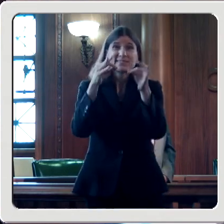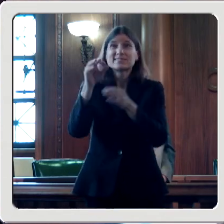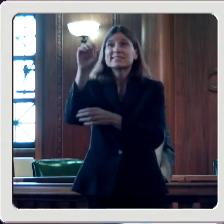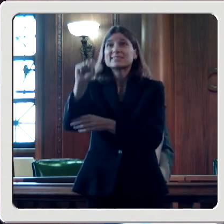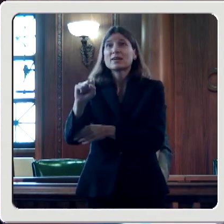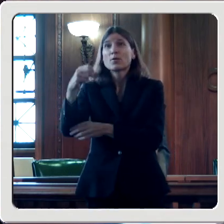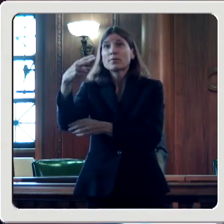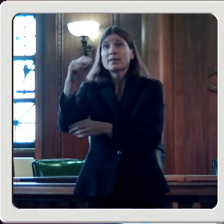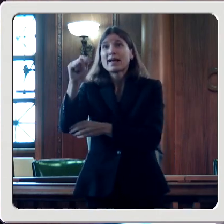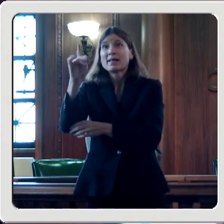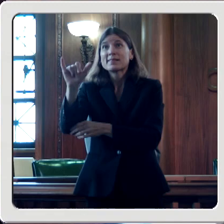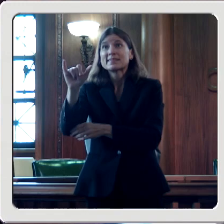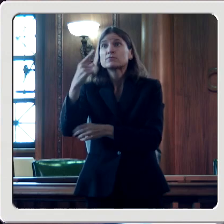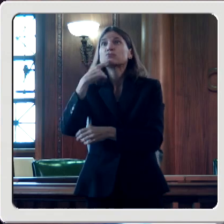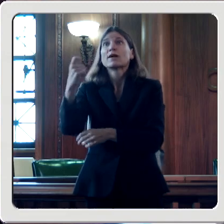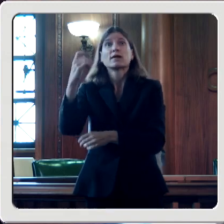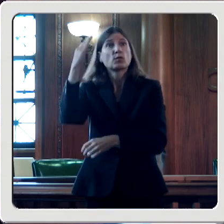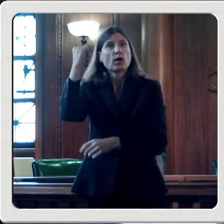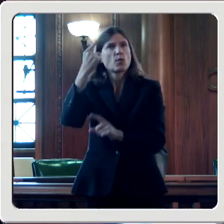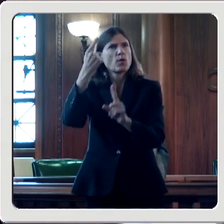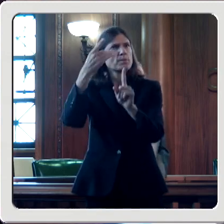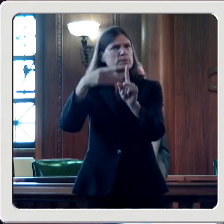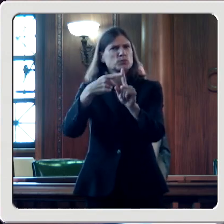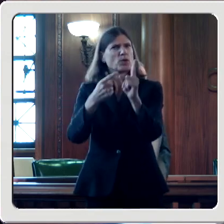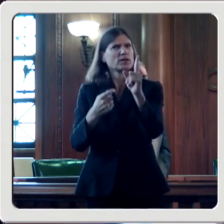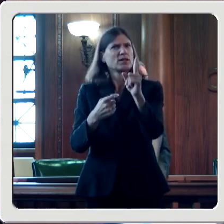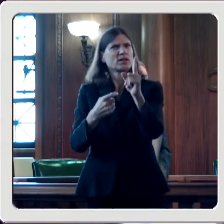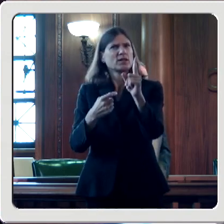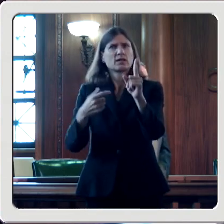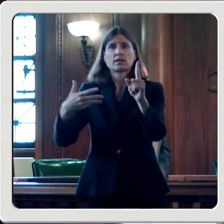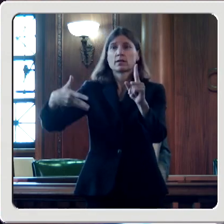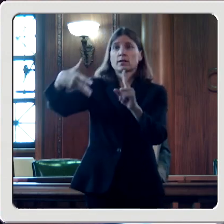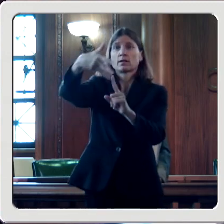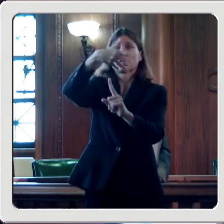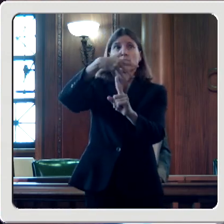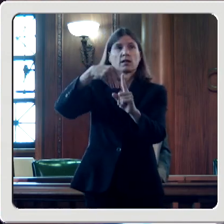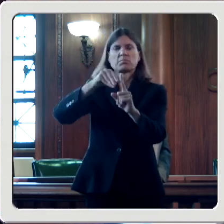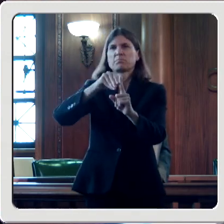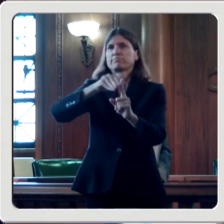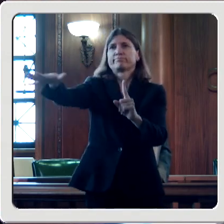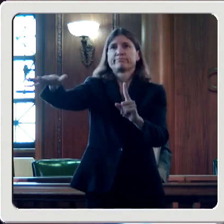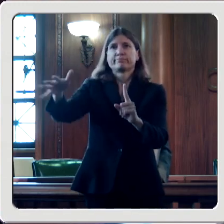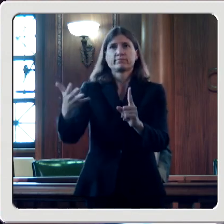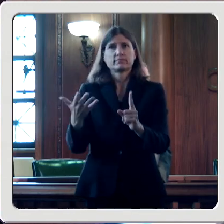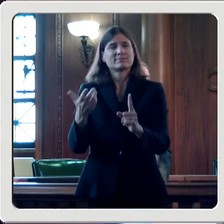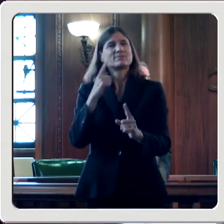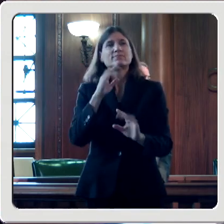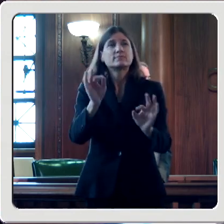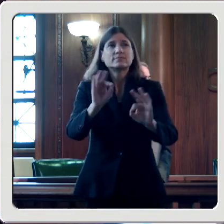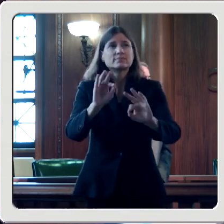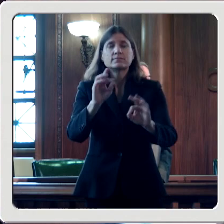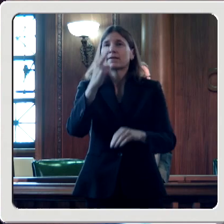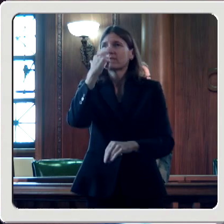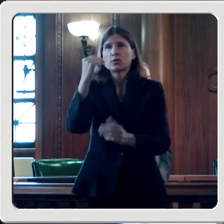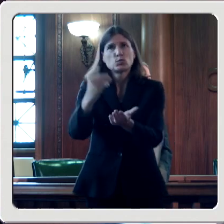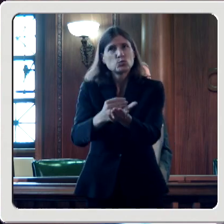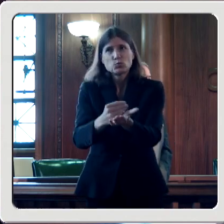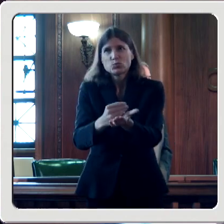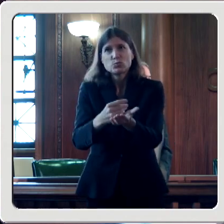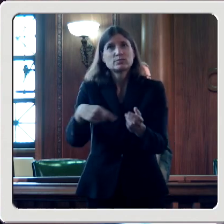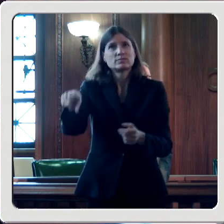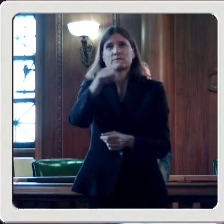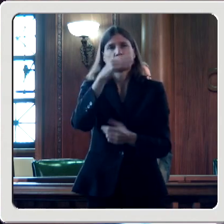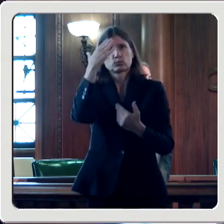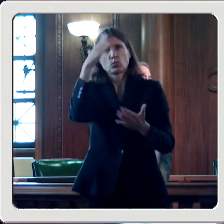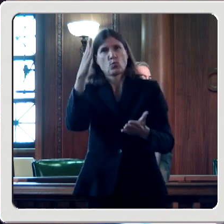actions of each one of us have the power to either propel us forward or inadvertently cause us to step back.